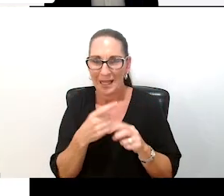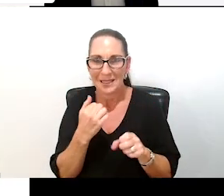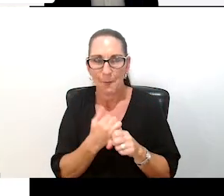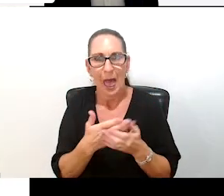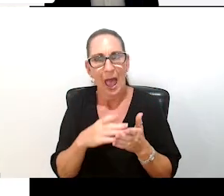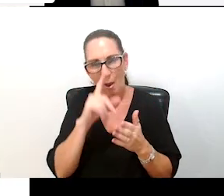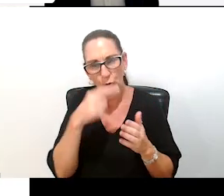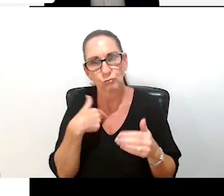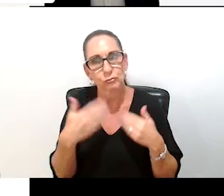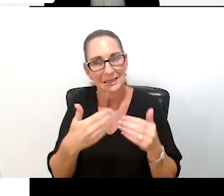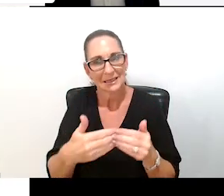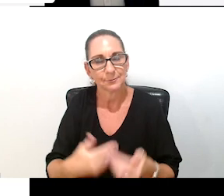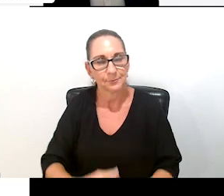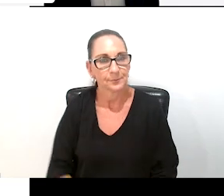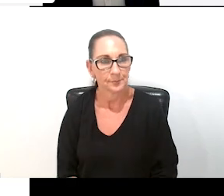proceed.